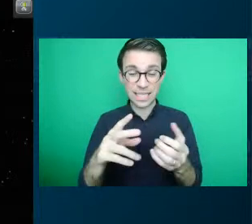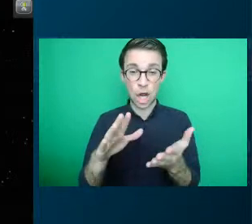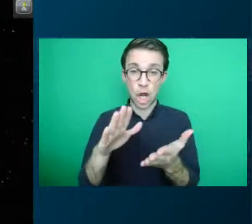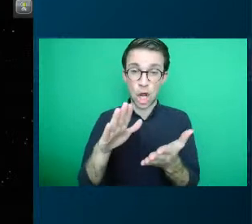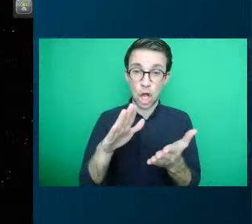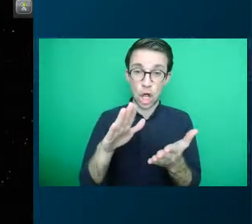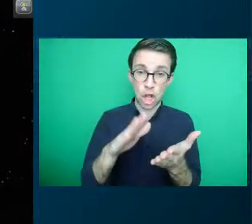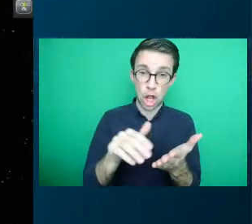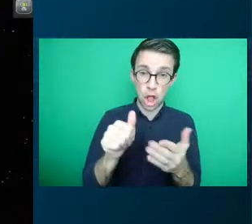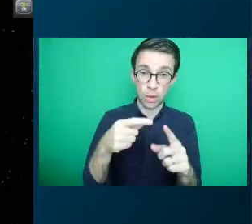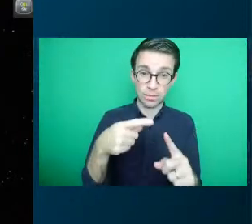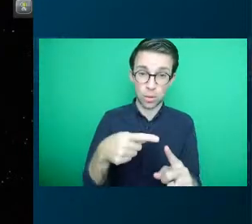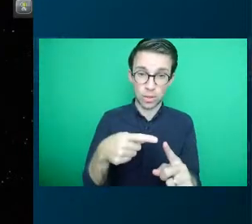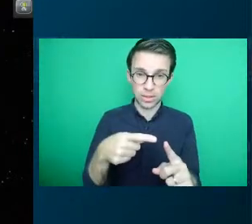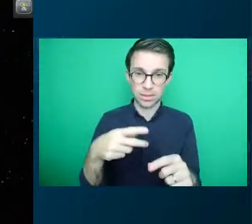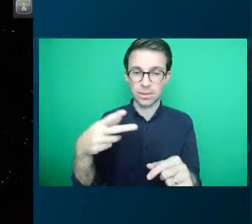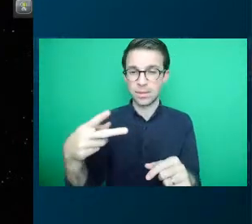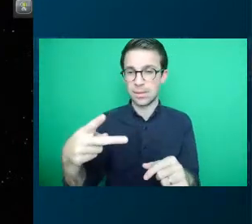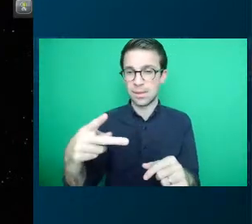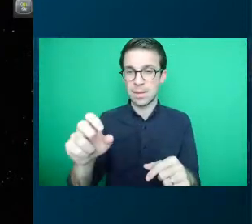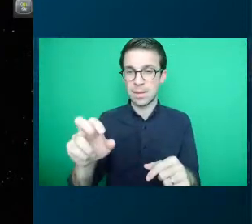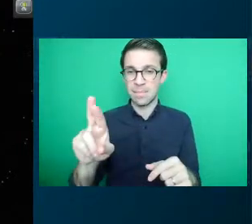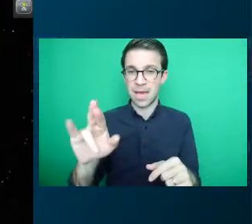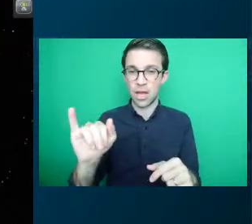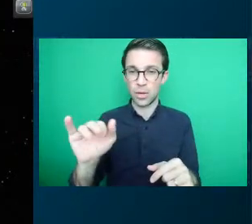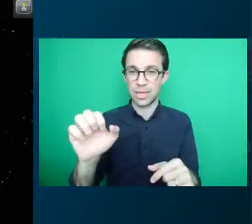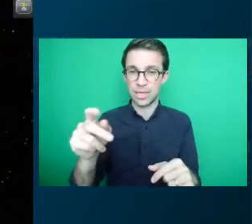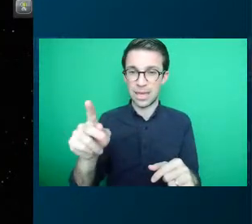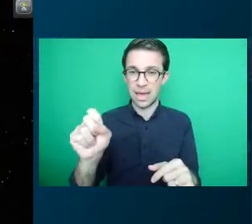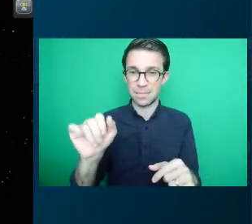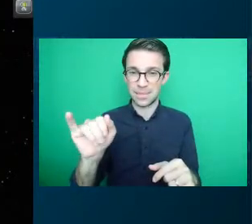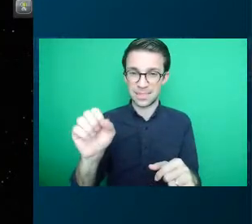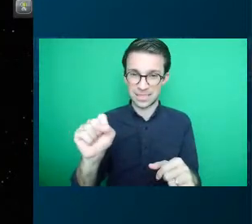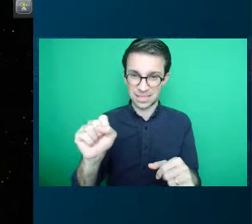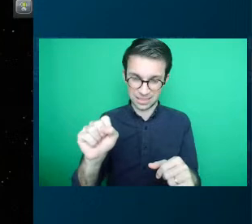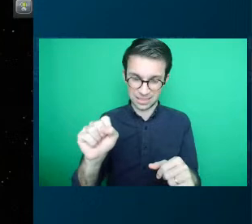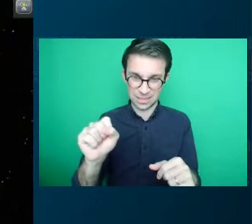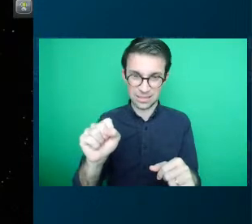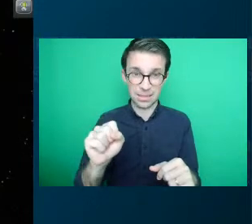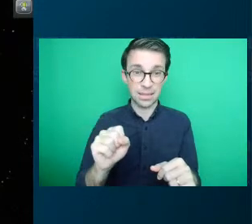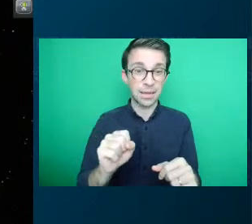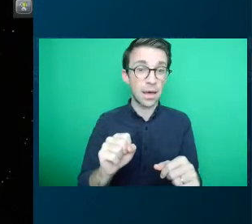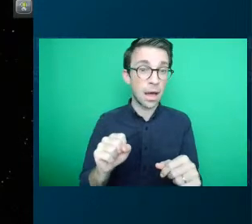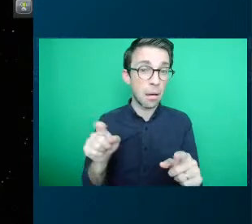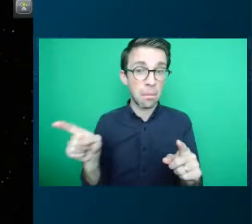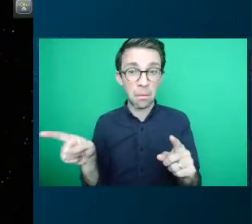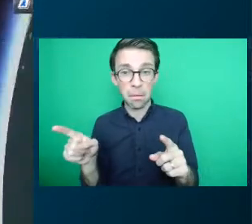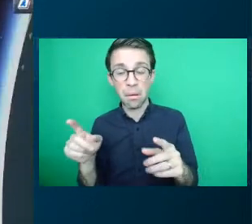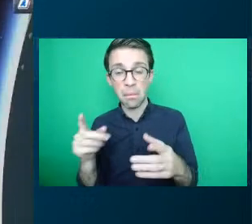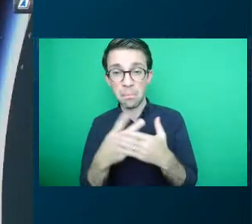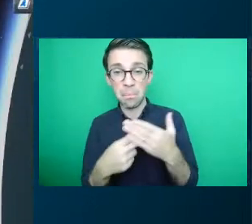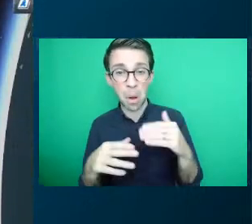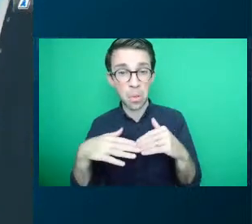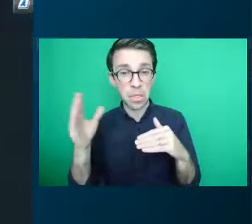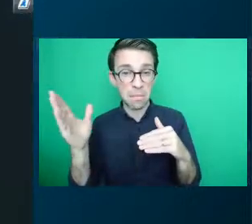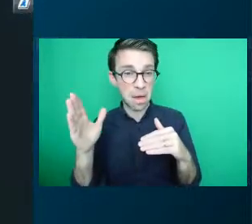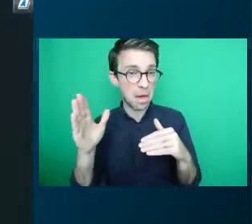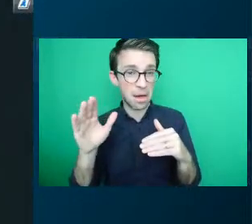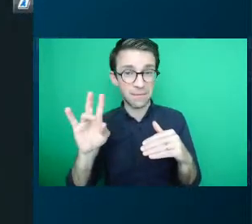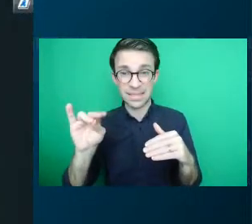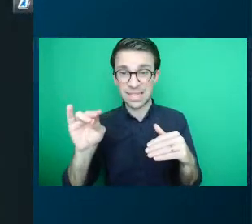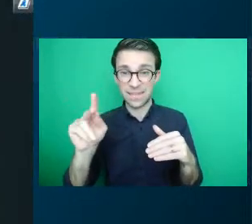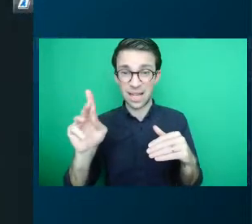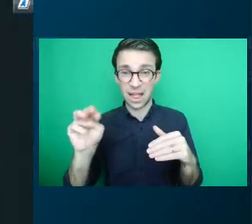orbit, 73. Periapsis is the lowest point of my orbit or trajectory. Apoapsis is 86. Both of those are above 70 kilometers. So we